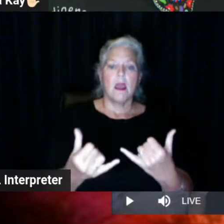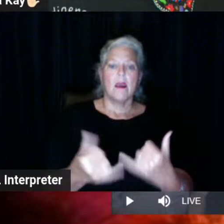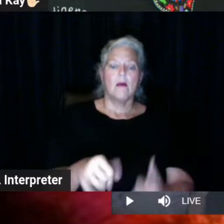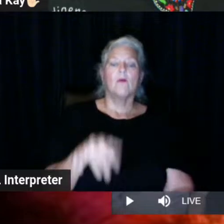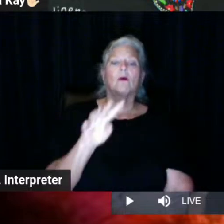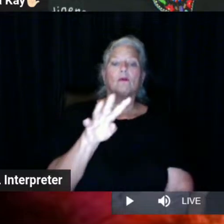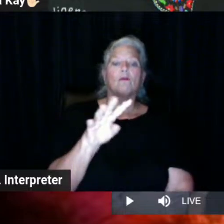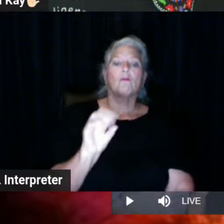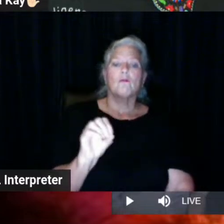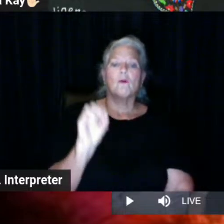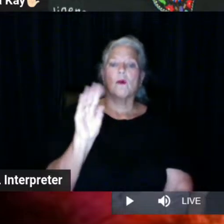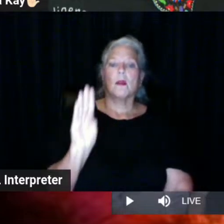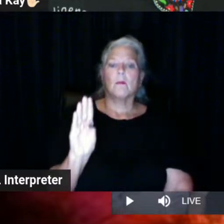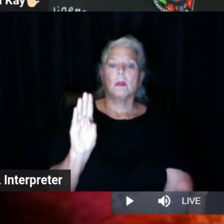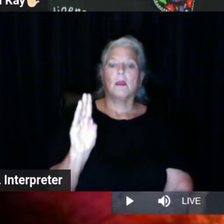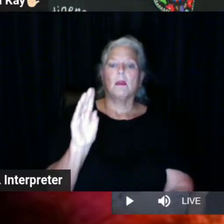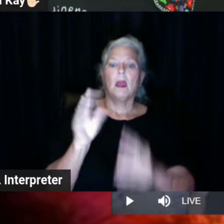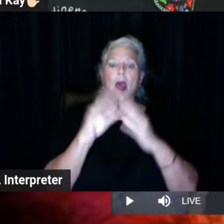town